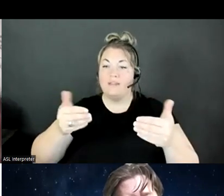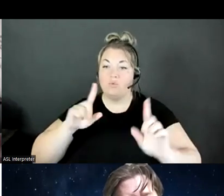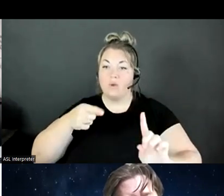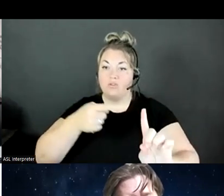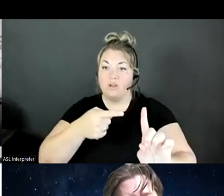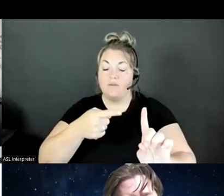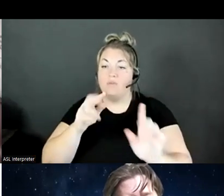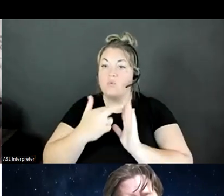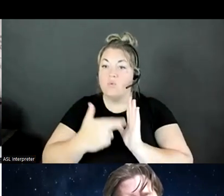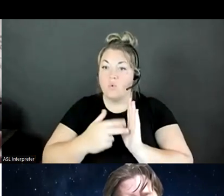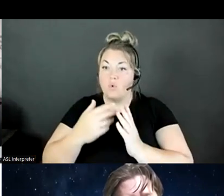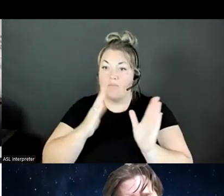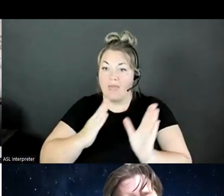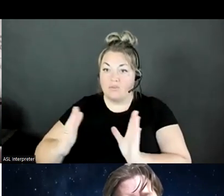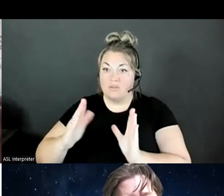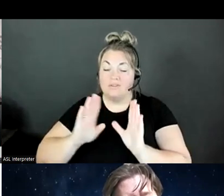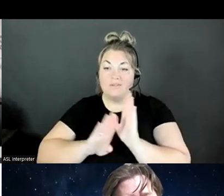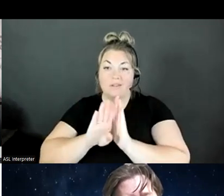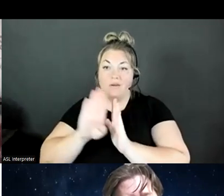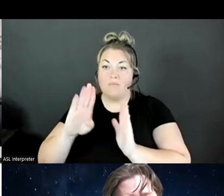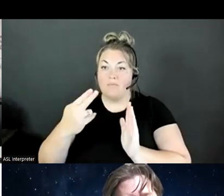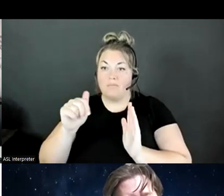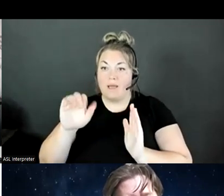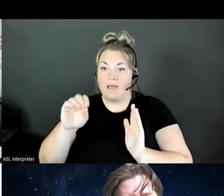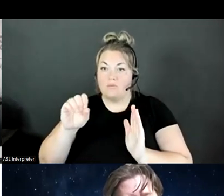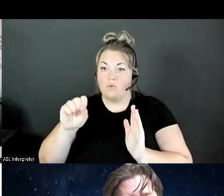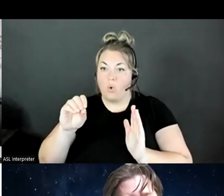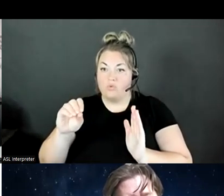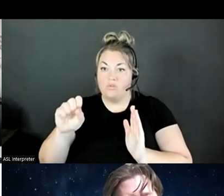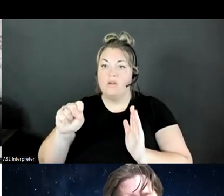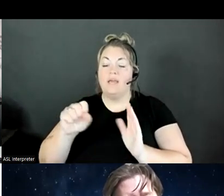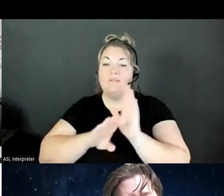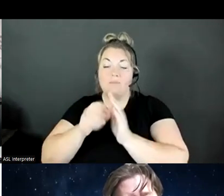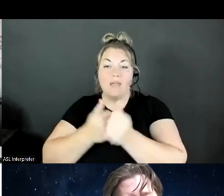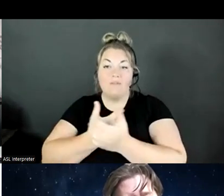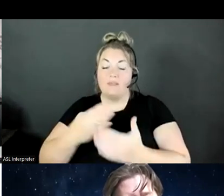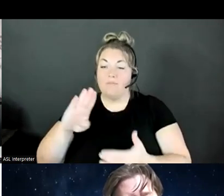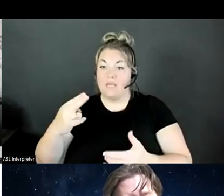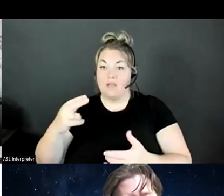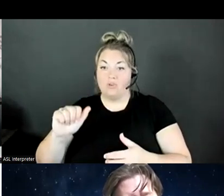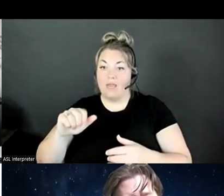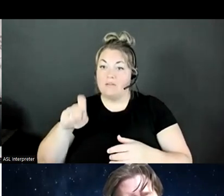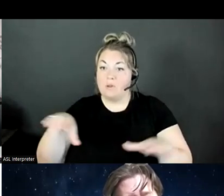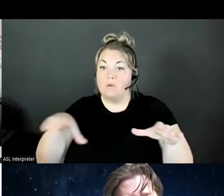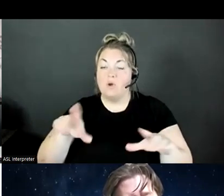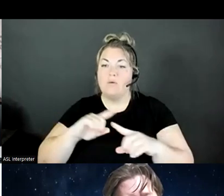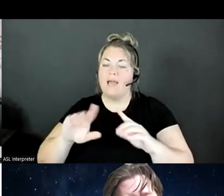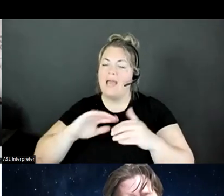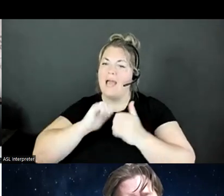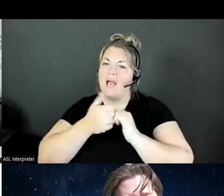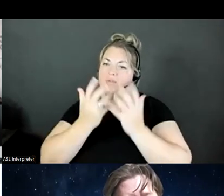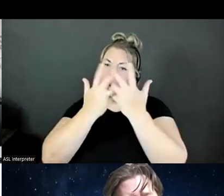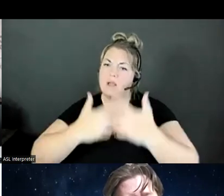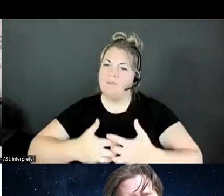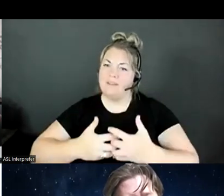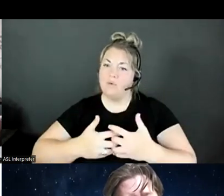rule packages and developing the BOSSOs and everything the BHA is supposed to be doing. But how are those coming together? And then